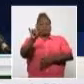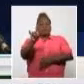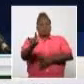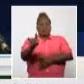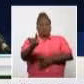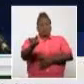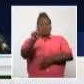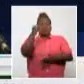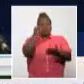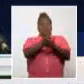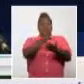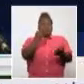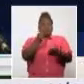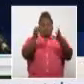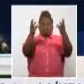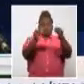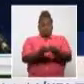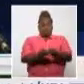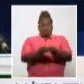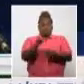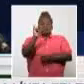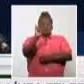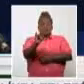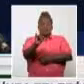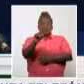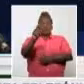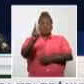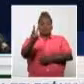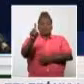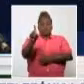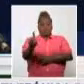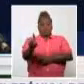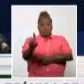To detect the presence of SARS-CoV-2 virus,